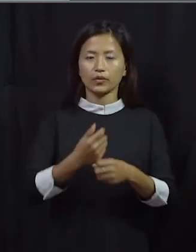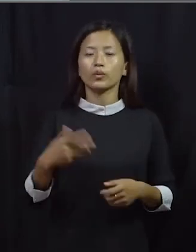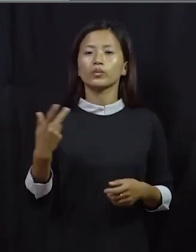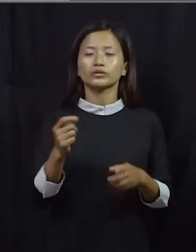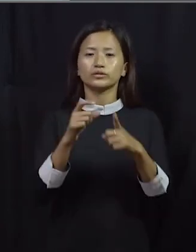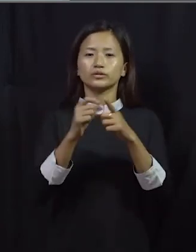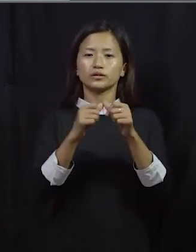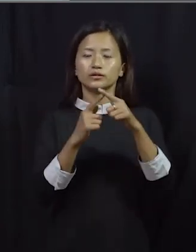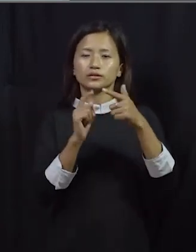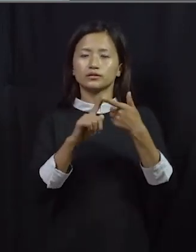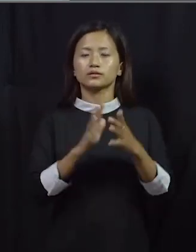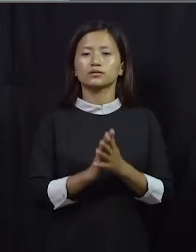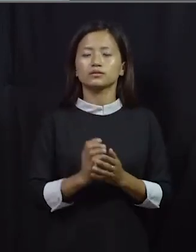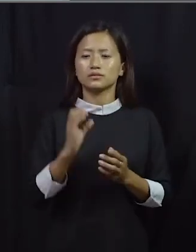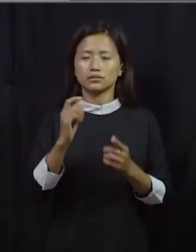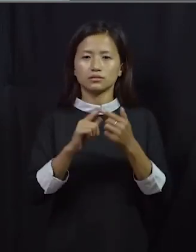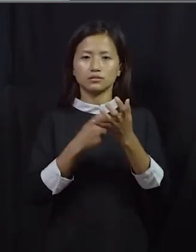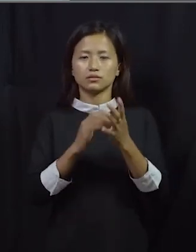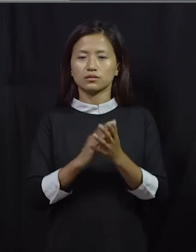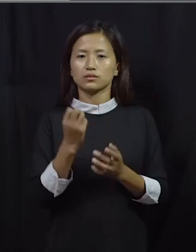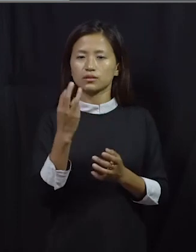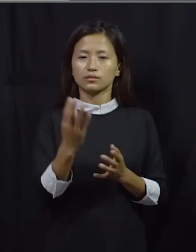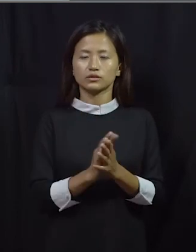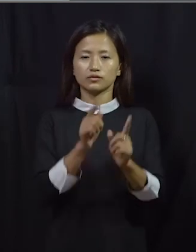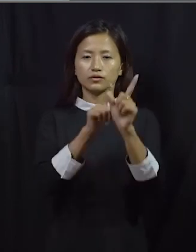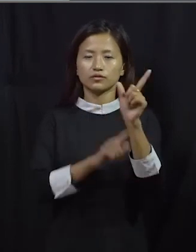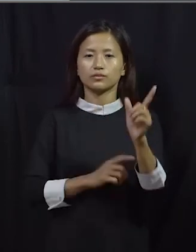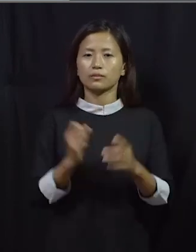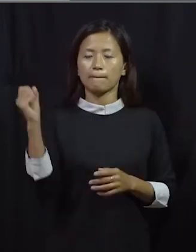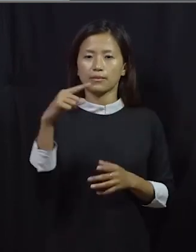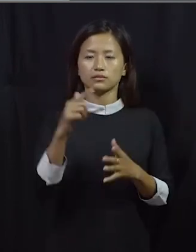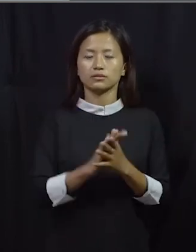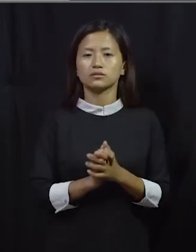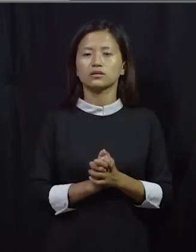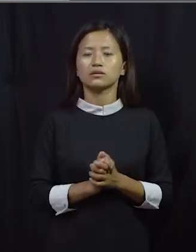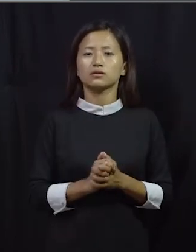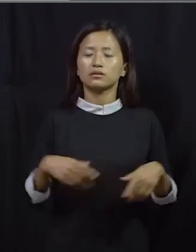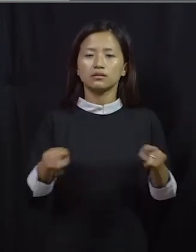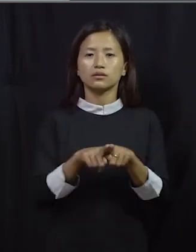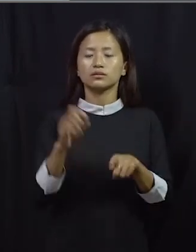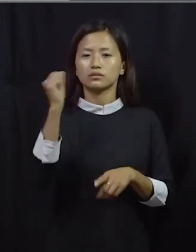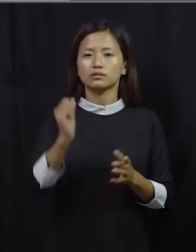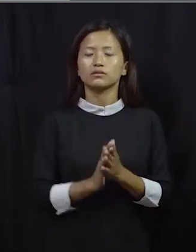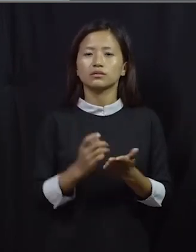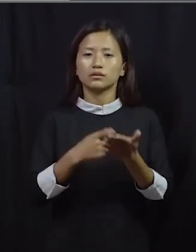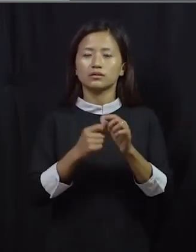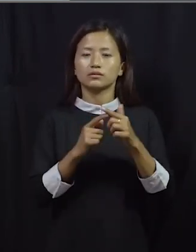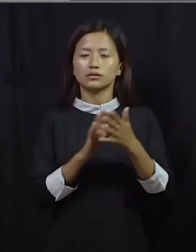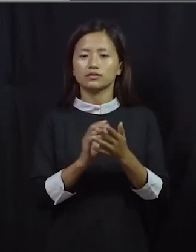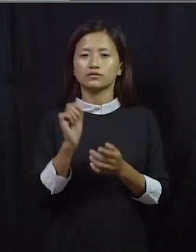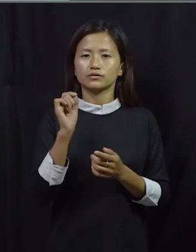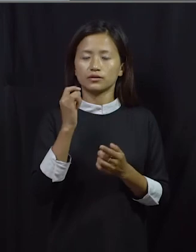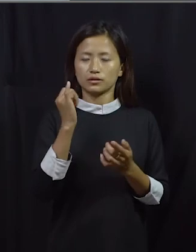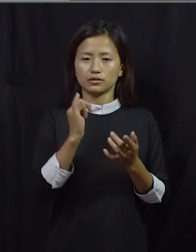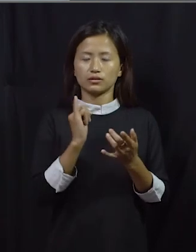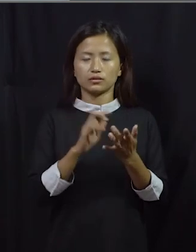date. So you will have to ascertain the number of years, the number of months, and also the rate of interest.